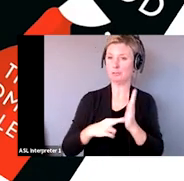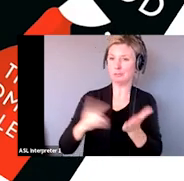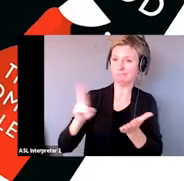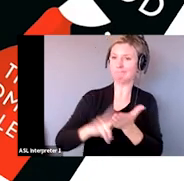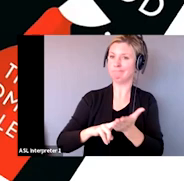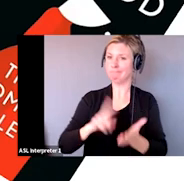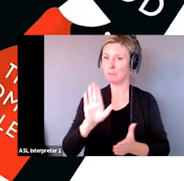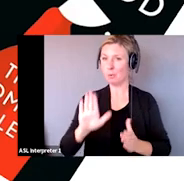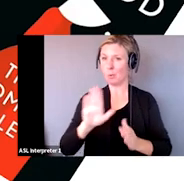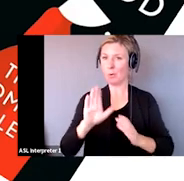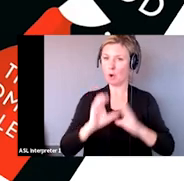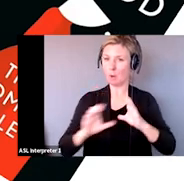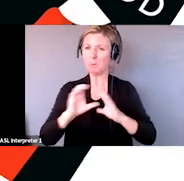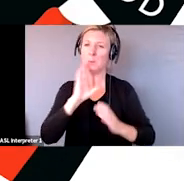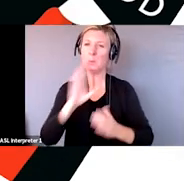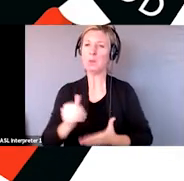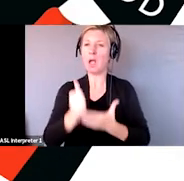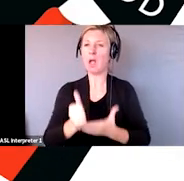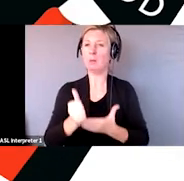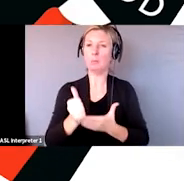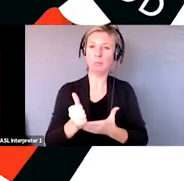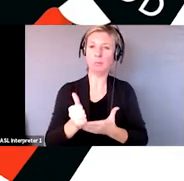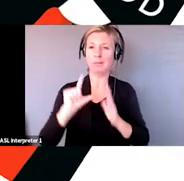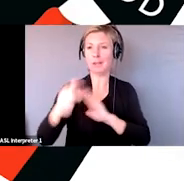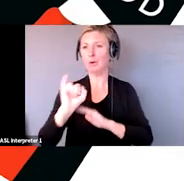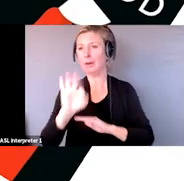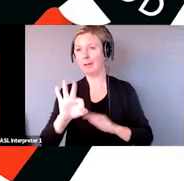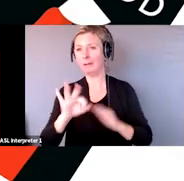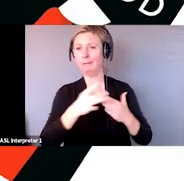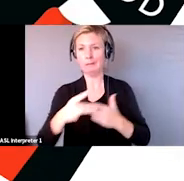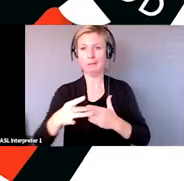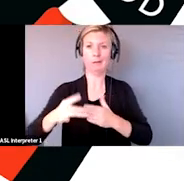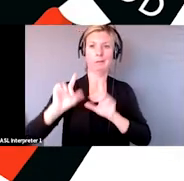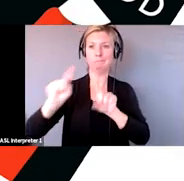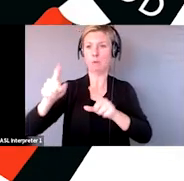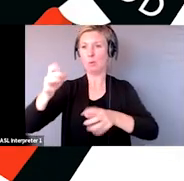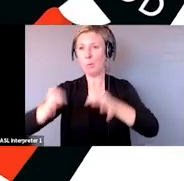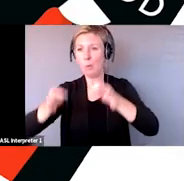of litigation. It proves ownership of the copyright and